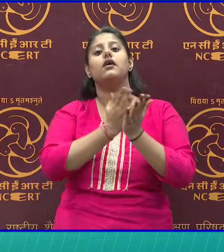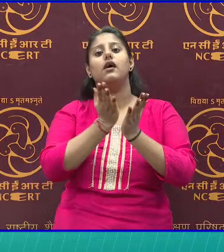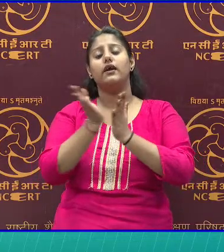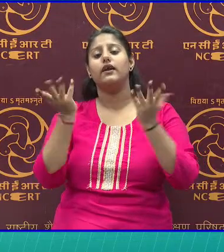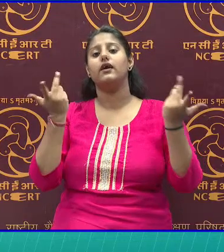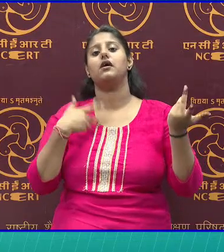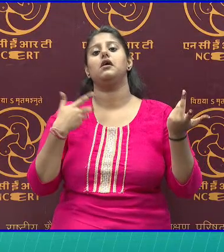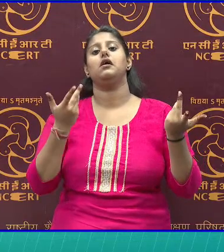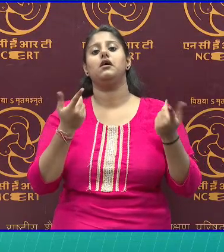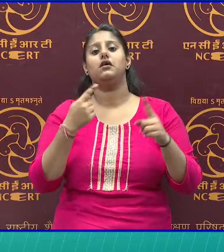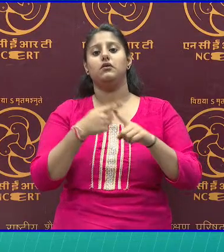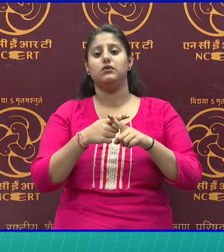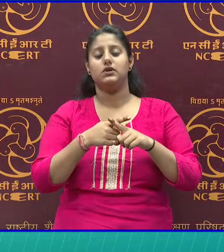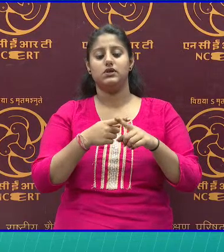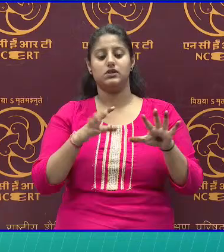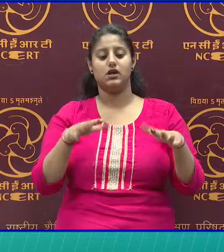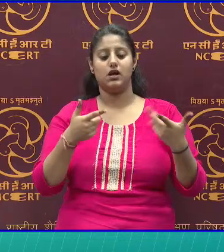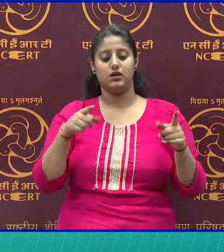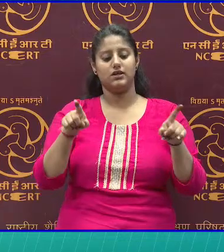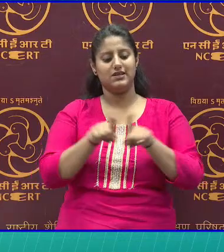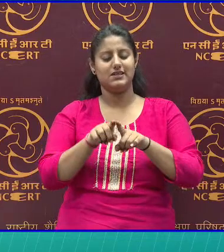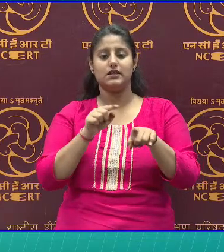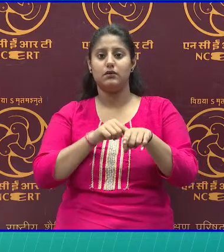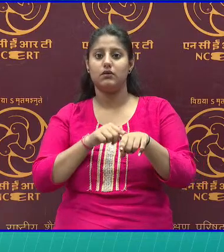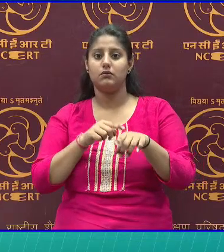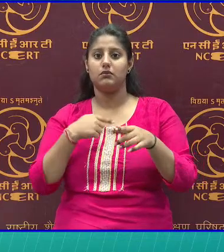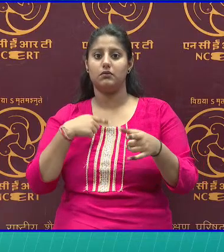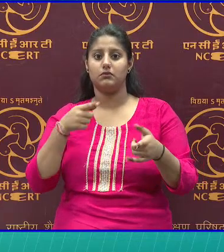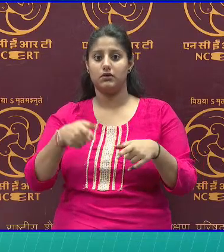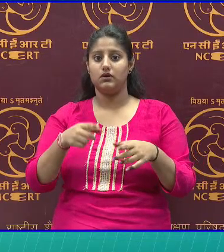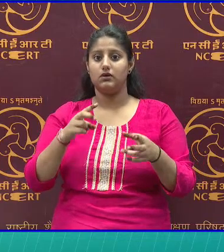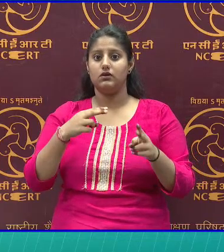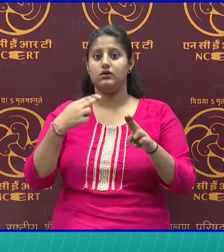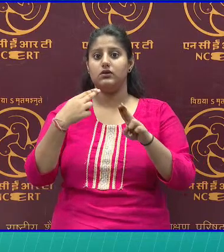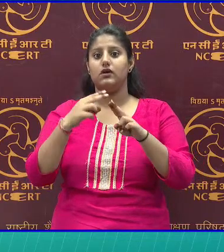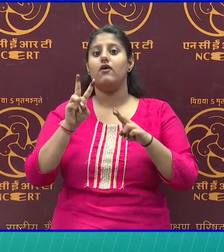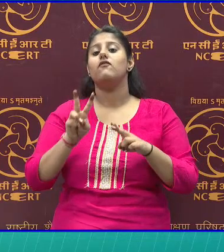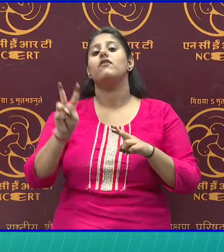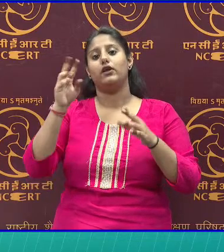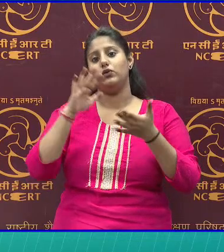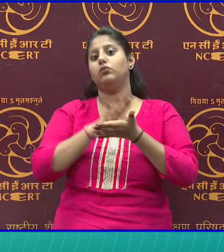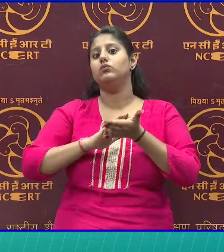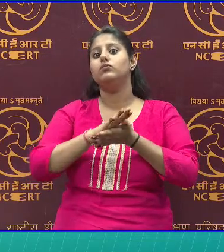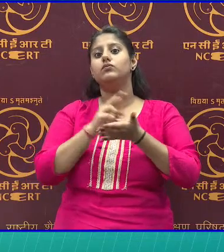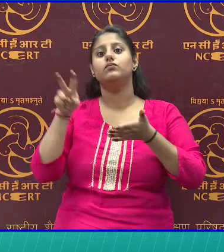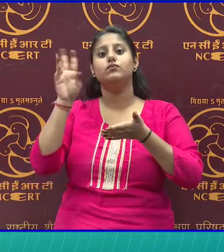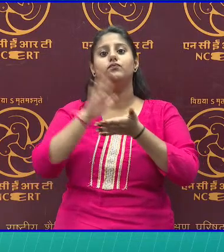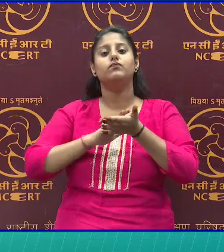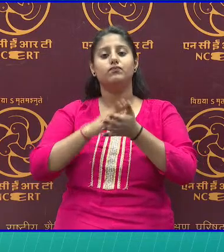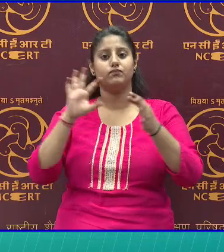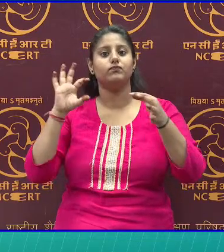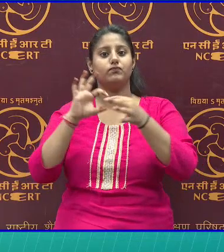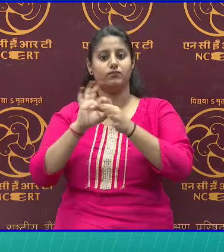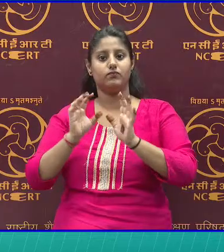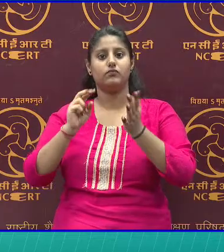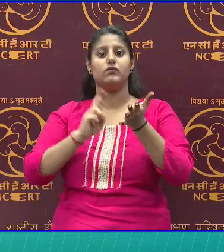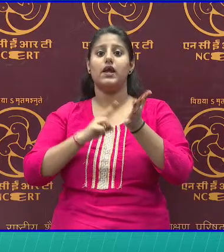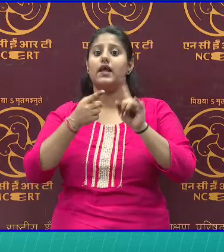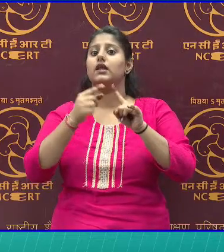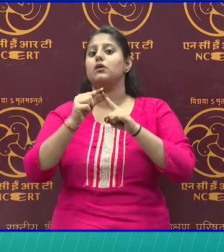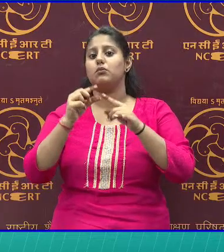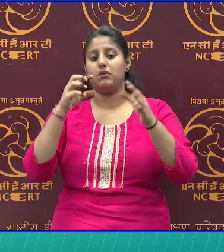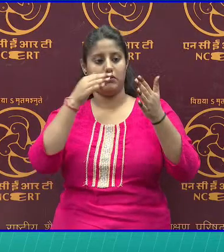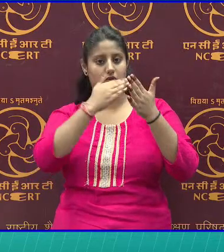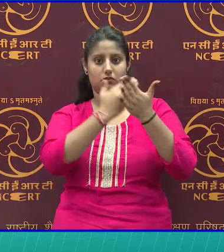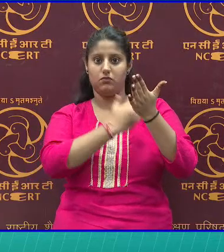own conclusion as well. But at the same time, the whole process could be value based. So this is what NEP 2020 talks about children and the